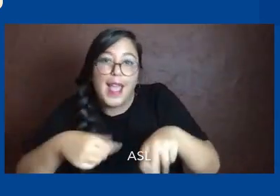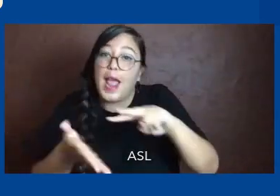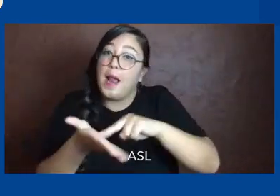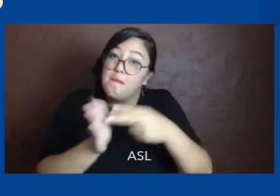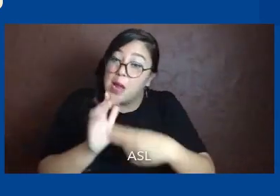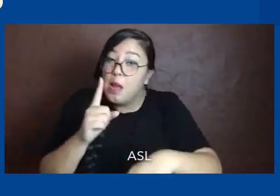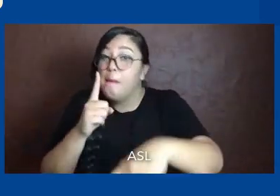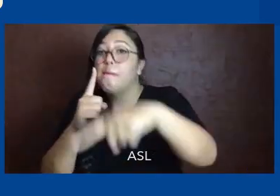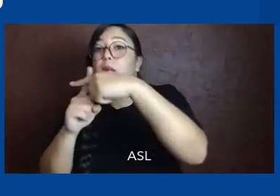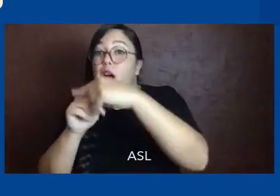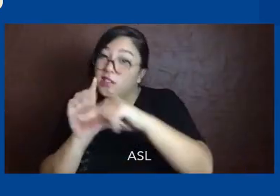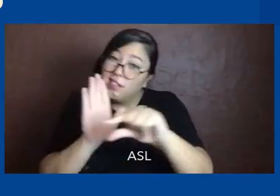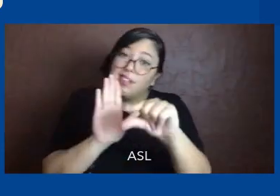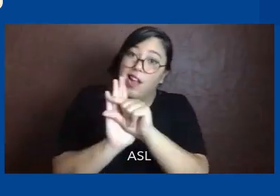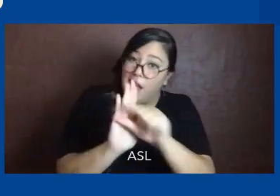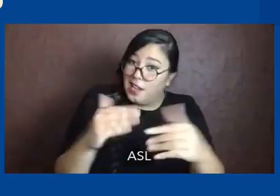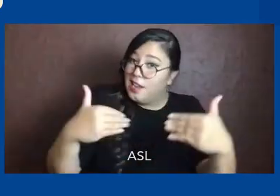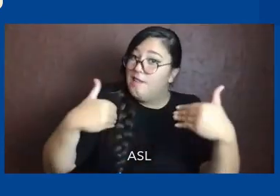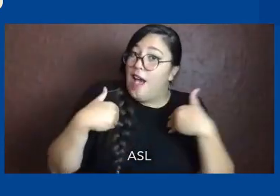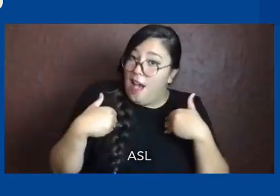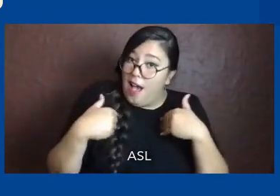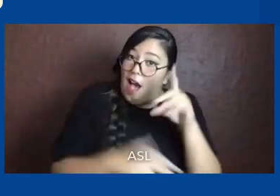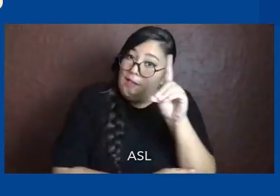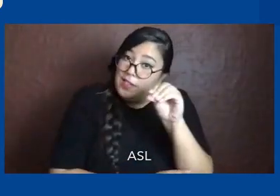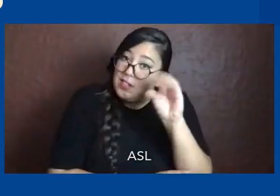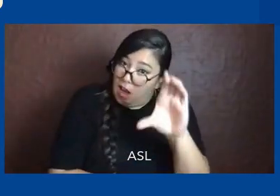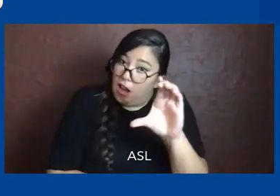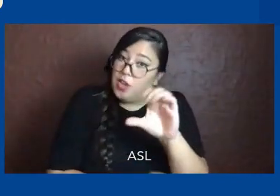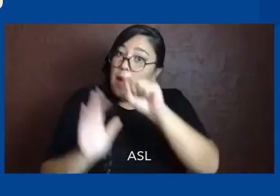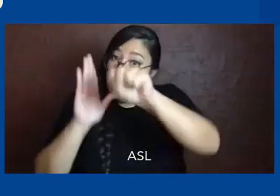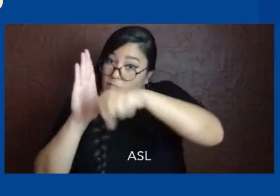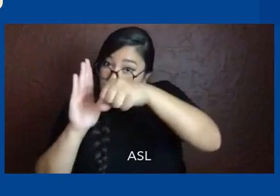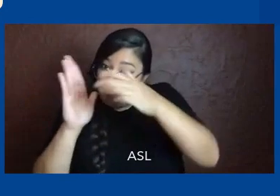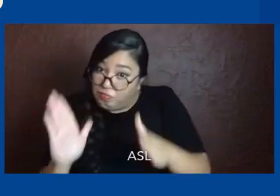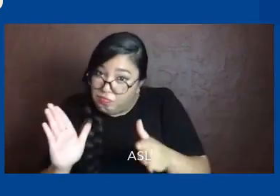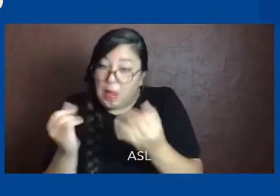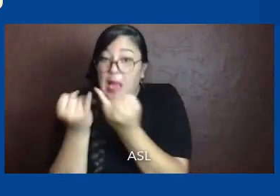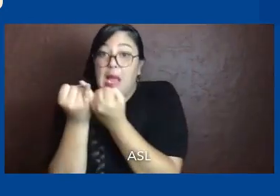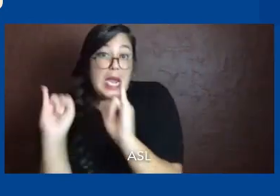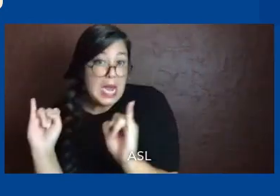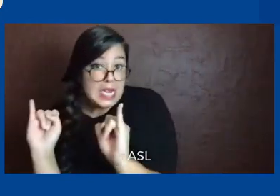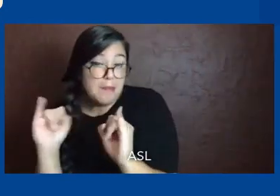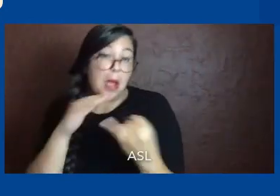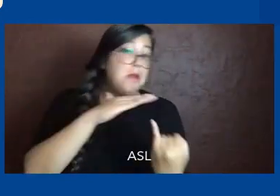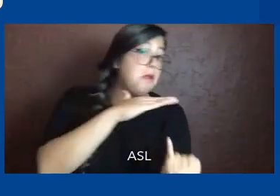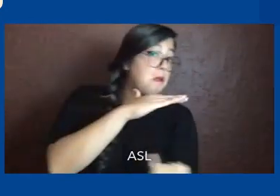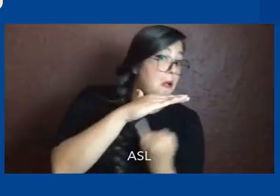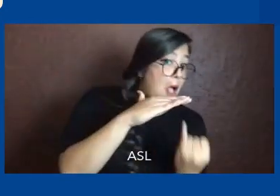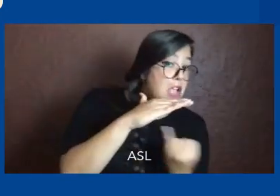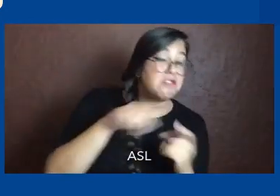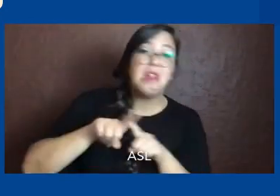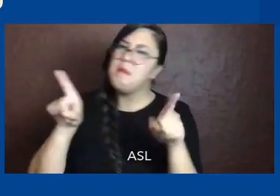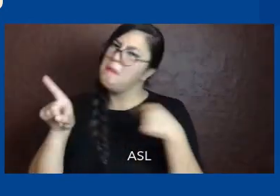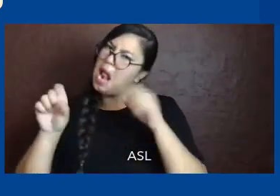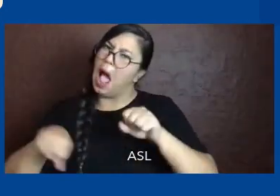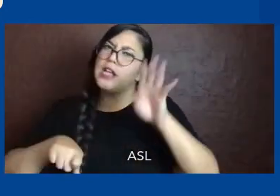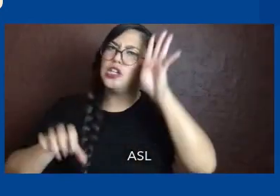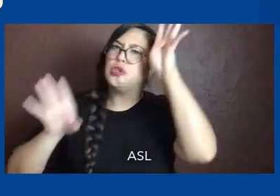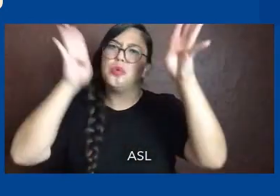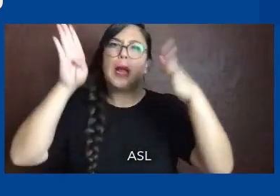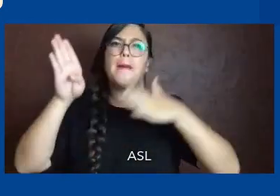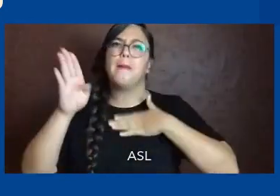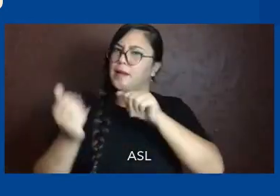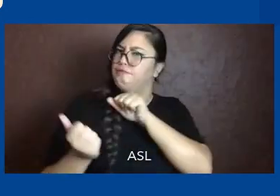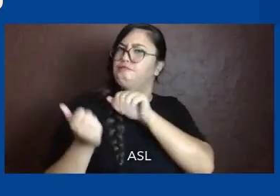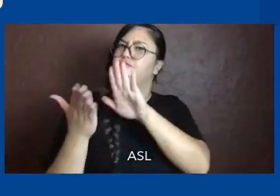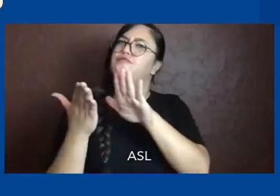that comes with working as a documentary cinematographer and getting to kind of make it up as I go along and not feeling like I have to follow all these rules.